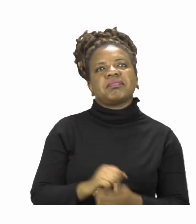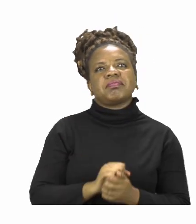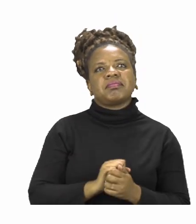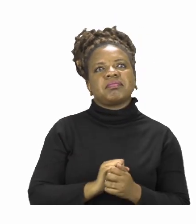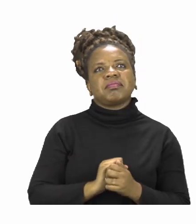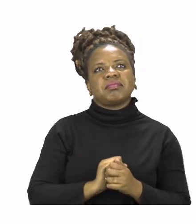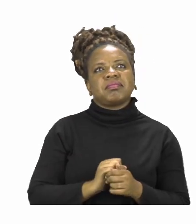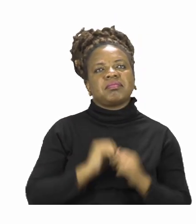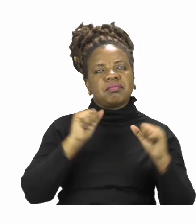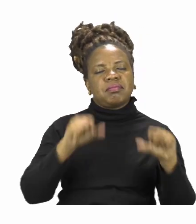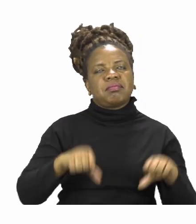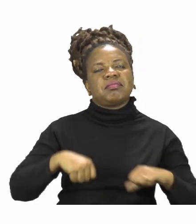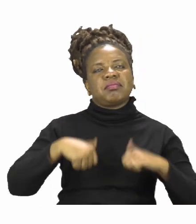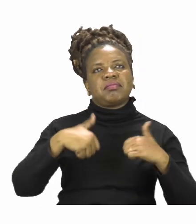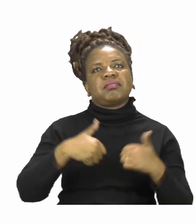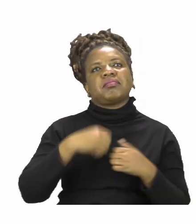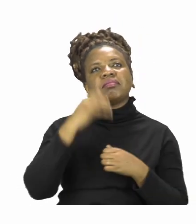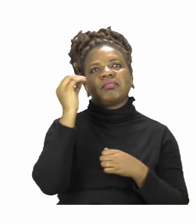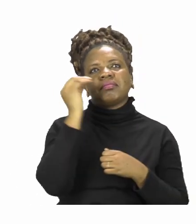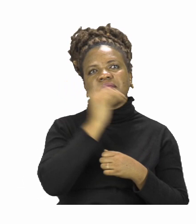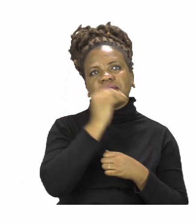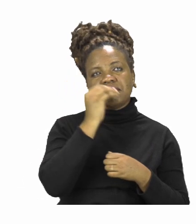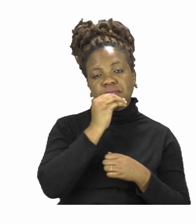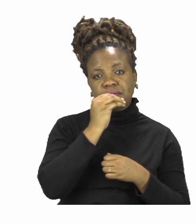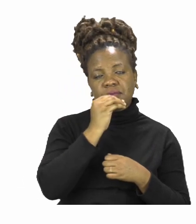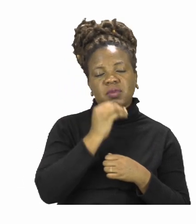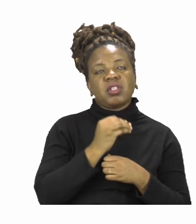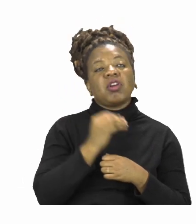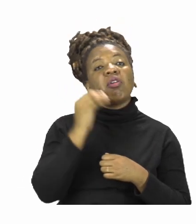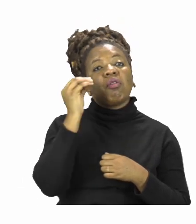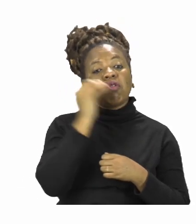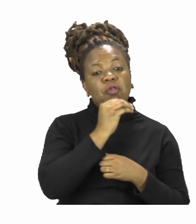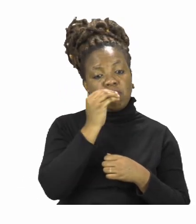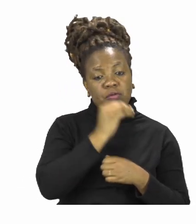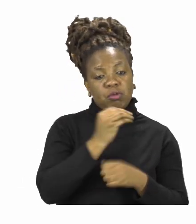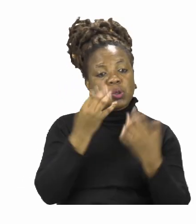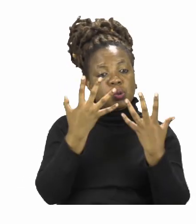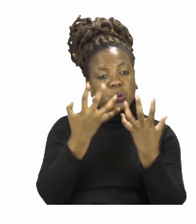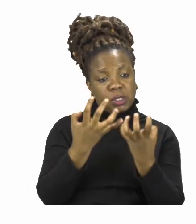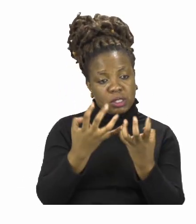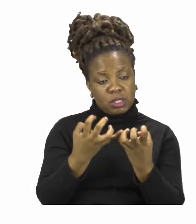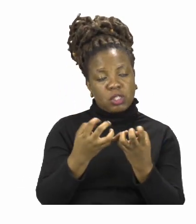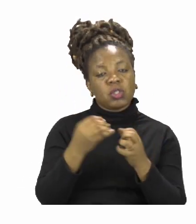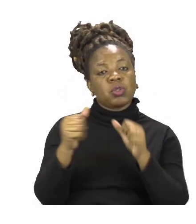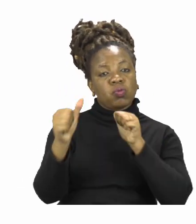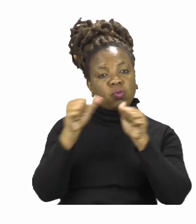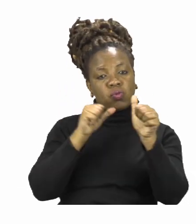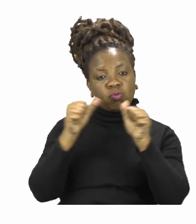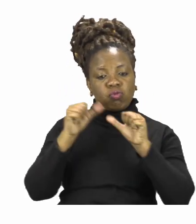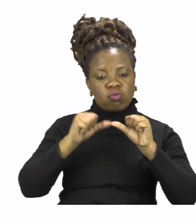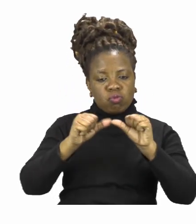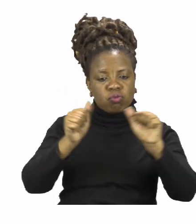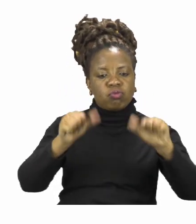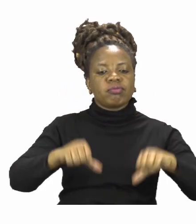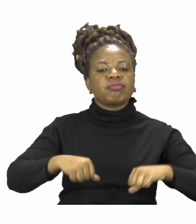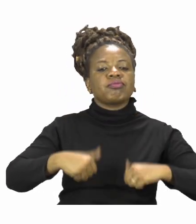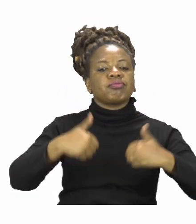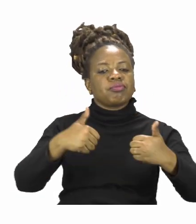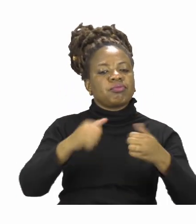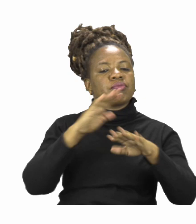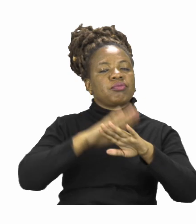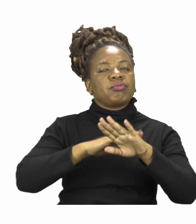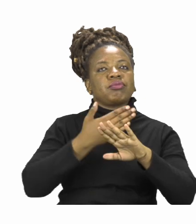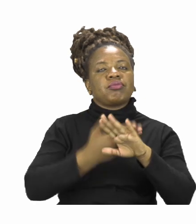words healthy food is foods that we need for our body to continue being healthy. For example, apples